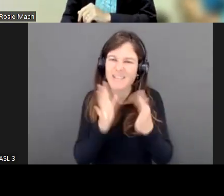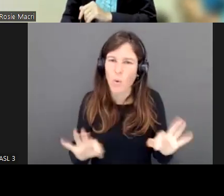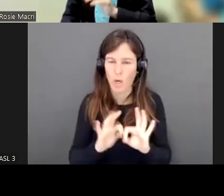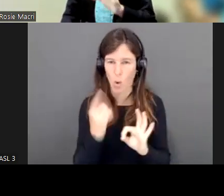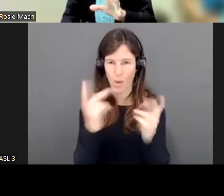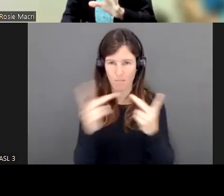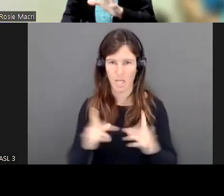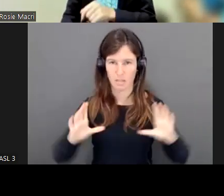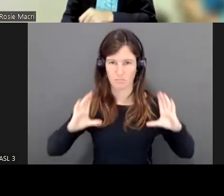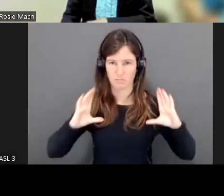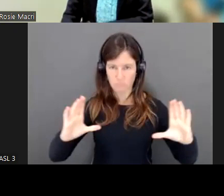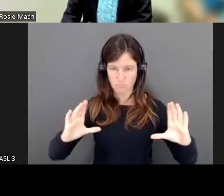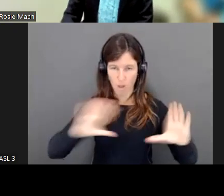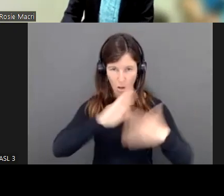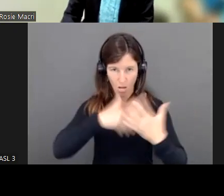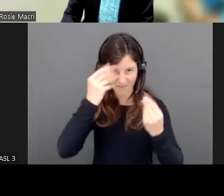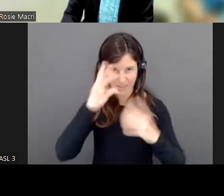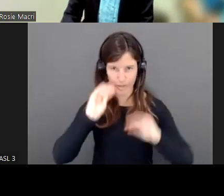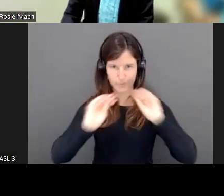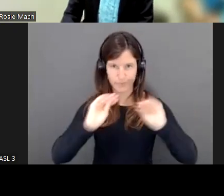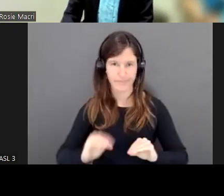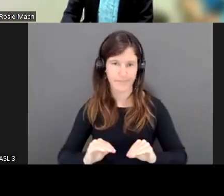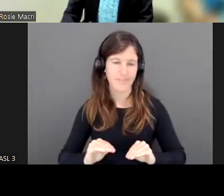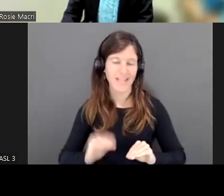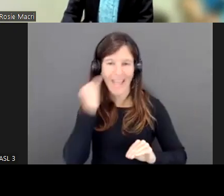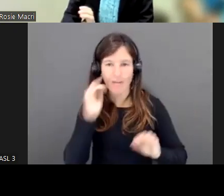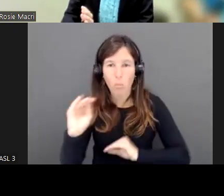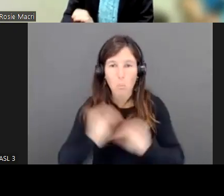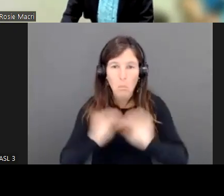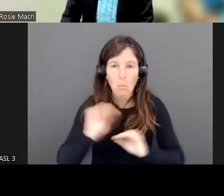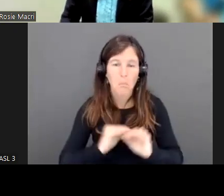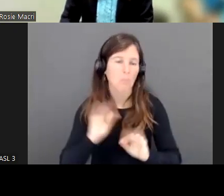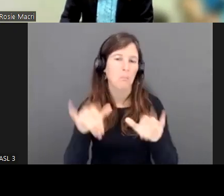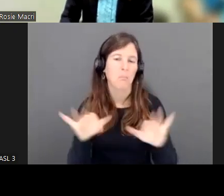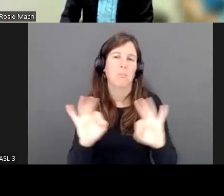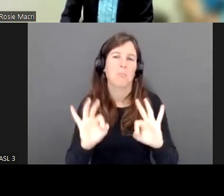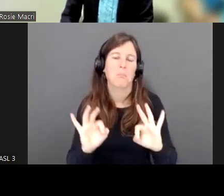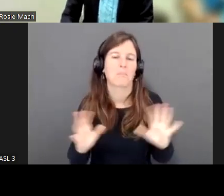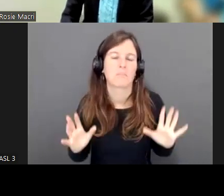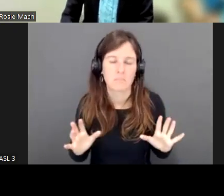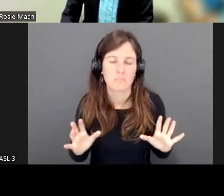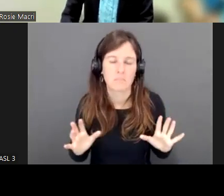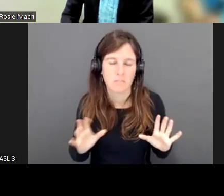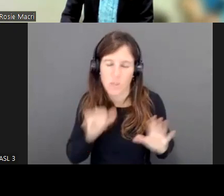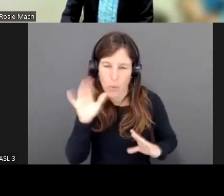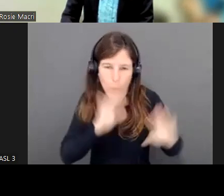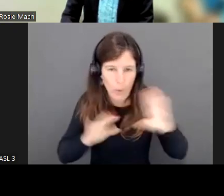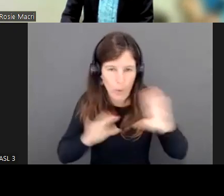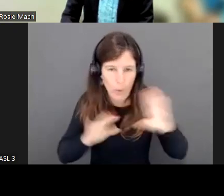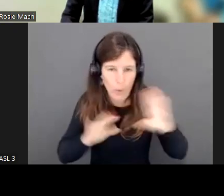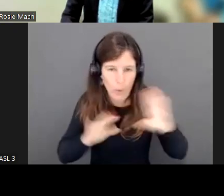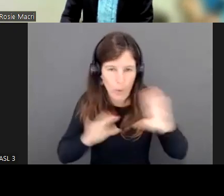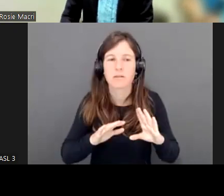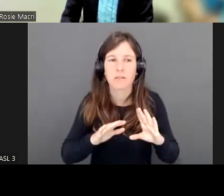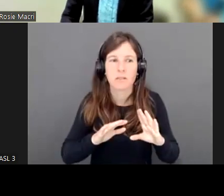that we can see it and analyze it effectively, right? So don't get caught up in the right box. It's more so,